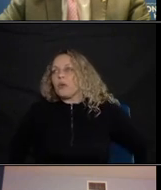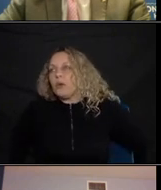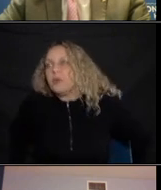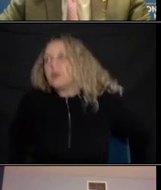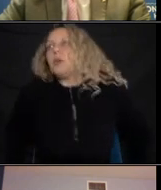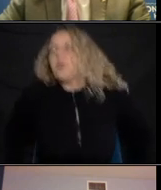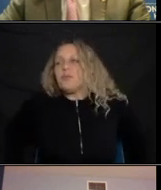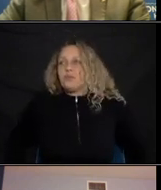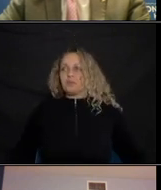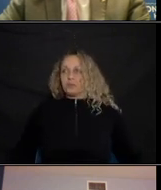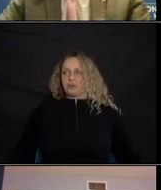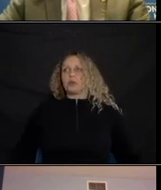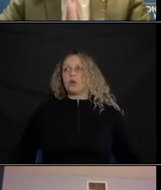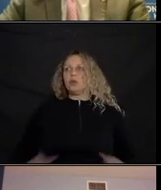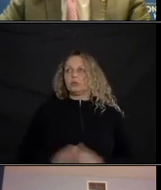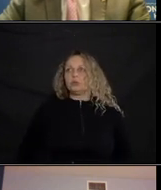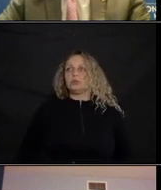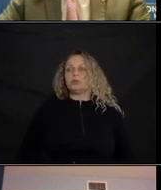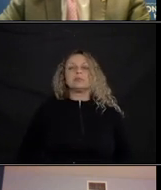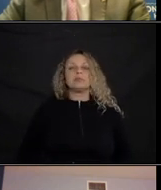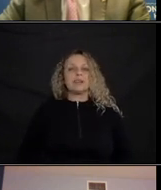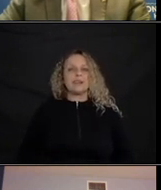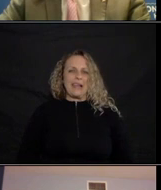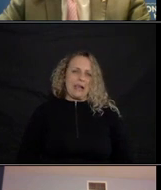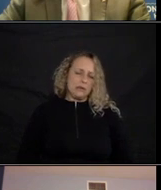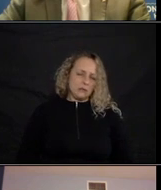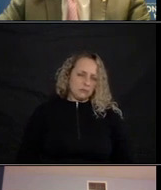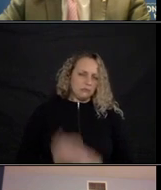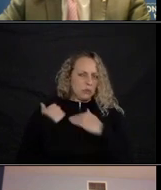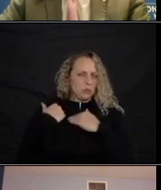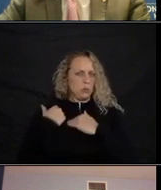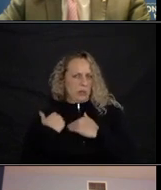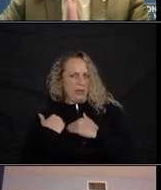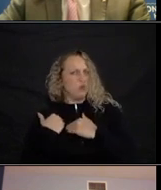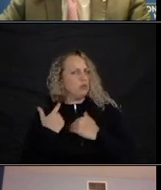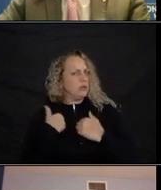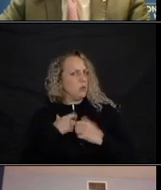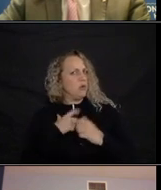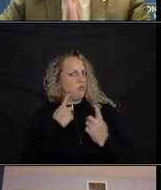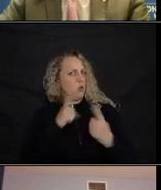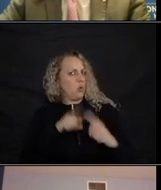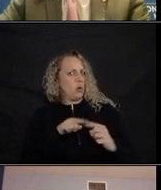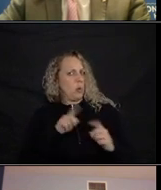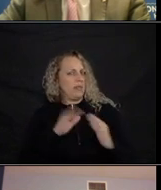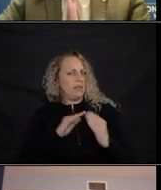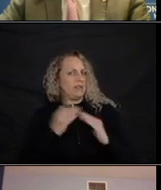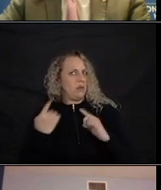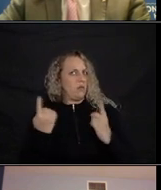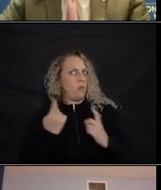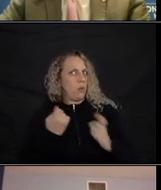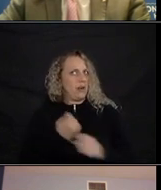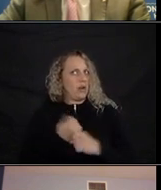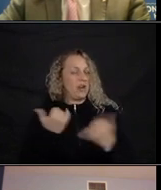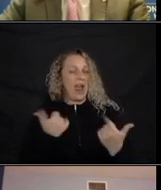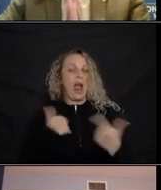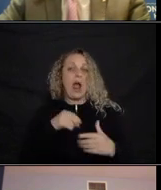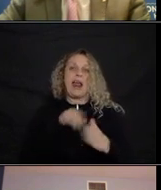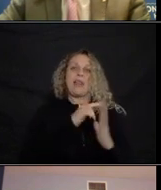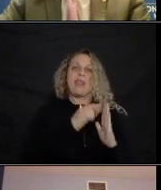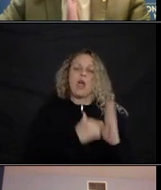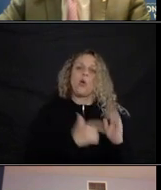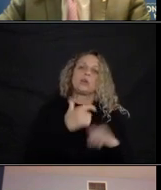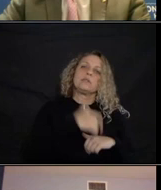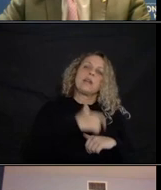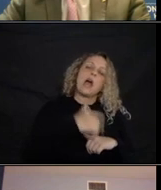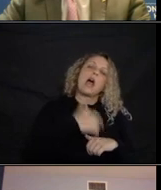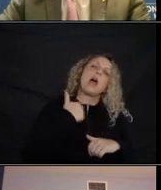So just in terms of due diligence, you know, obviously we've been negotiating this agreement with the city for actually well over a year now. And in that course of time, we've